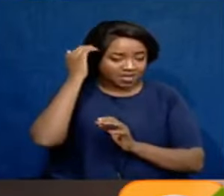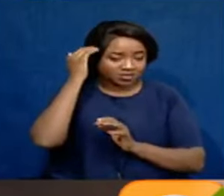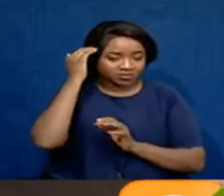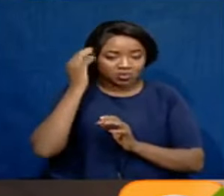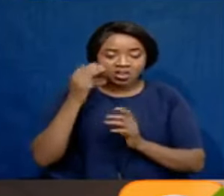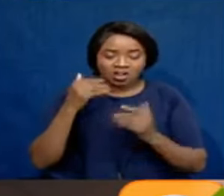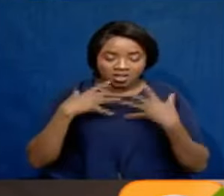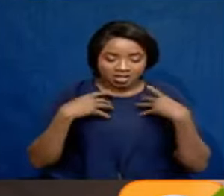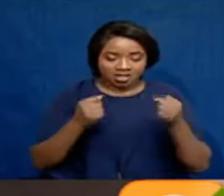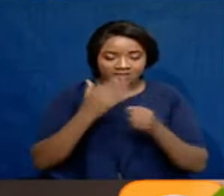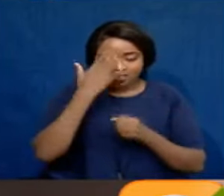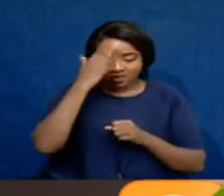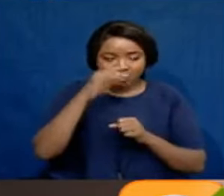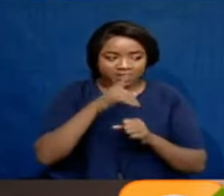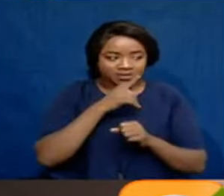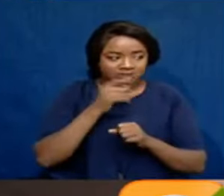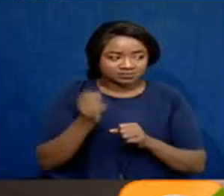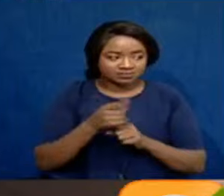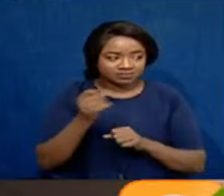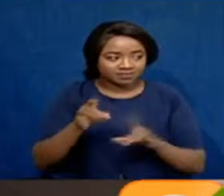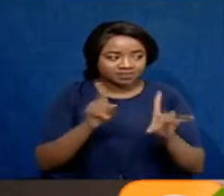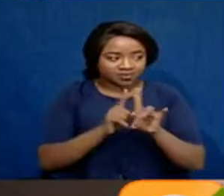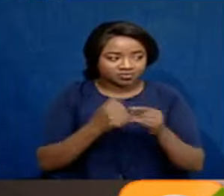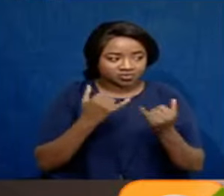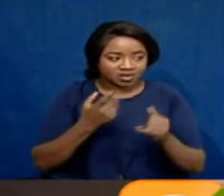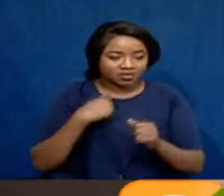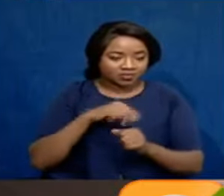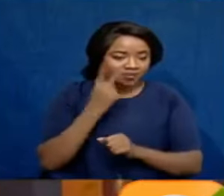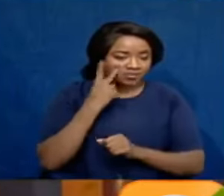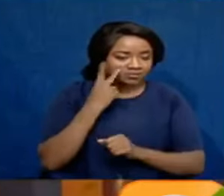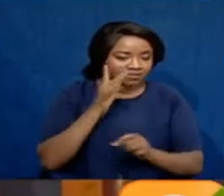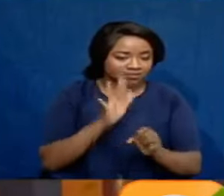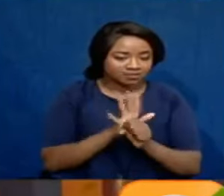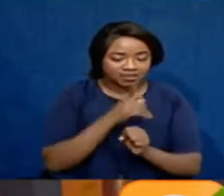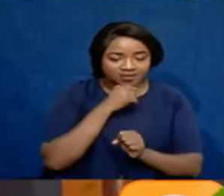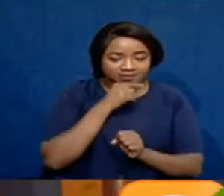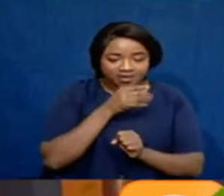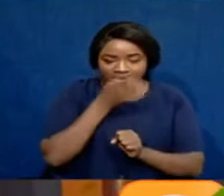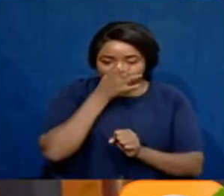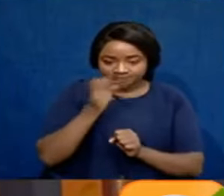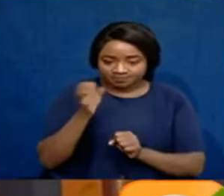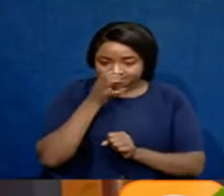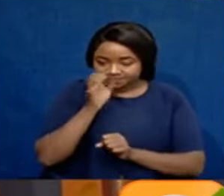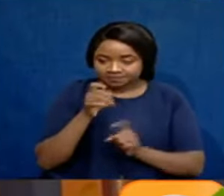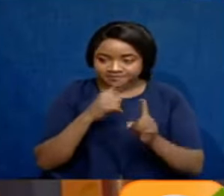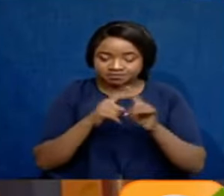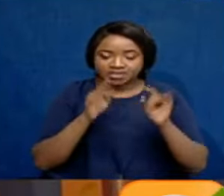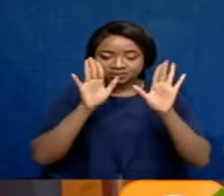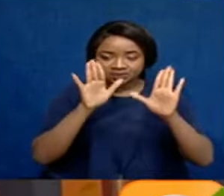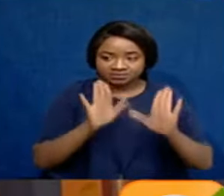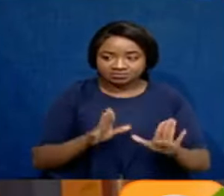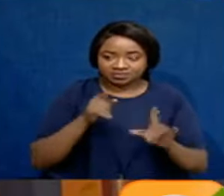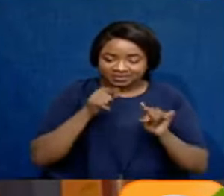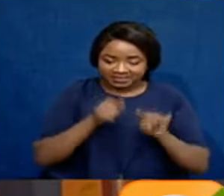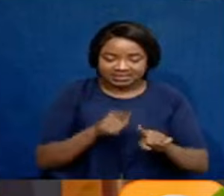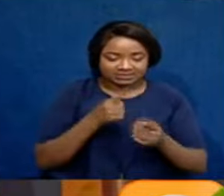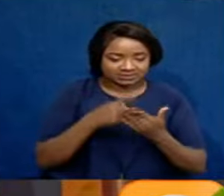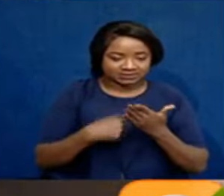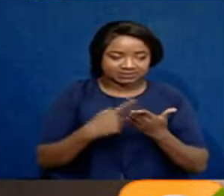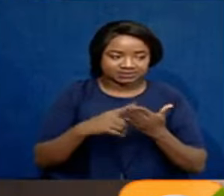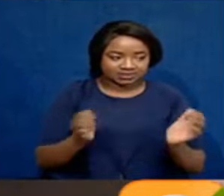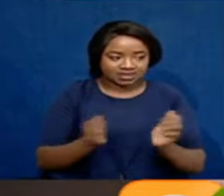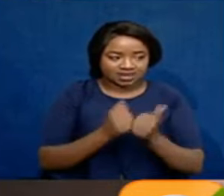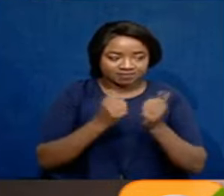the men already are left behind on matters of mental health. So it is high time this conversation happens. It is high time we